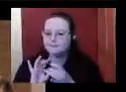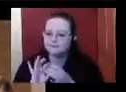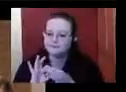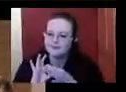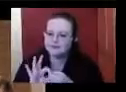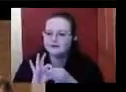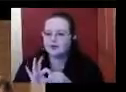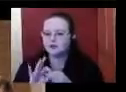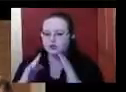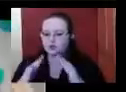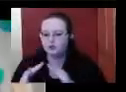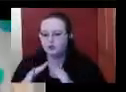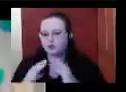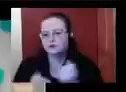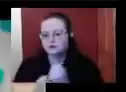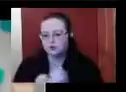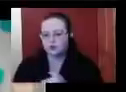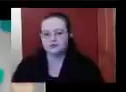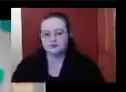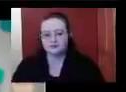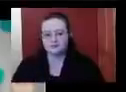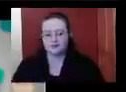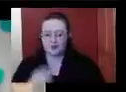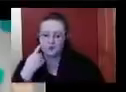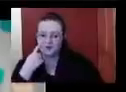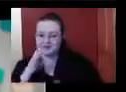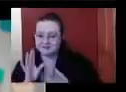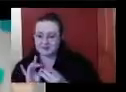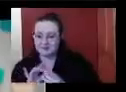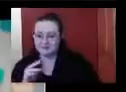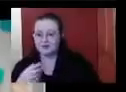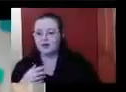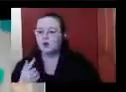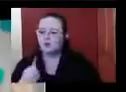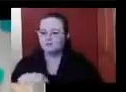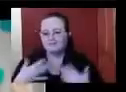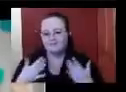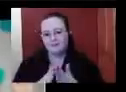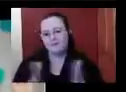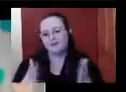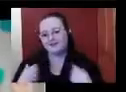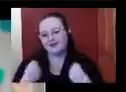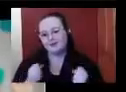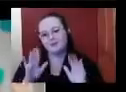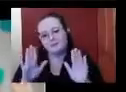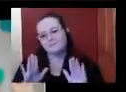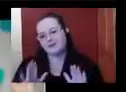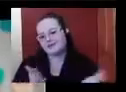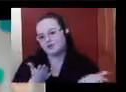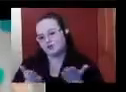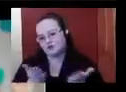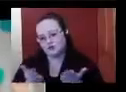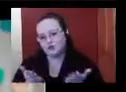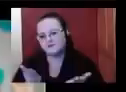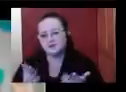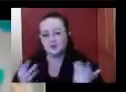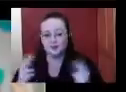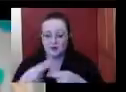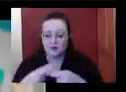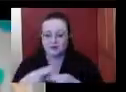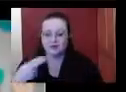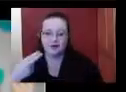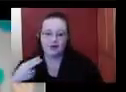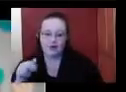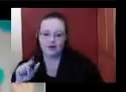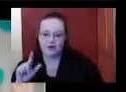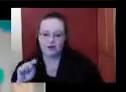supports. So as I mentioned, one of public health's excellent services for children and families is Halton